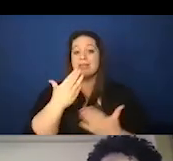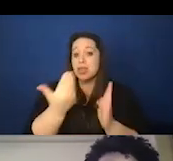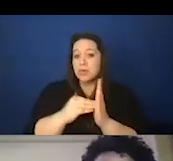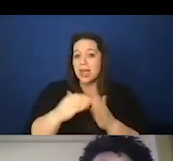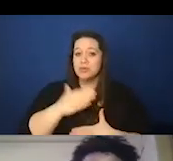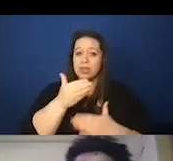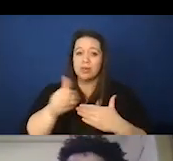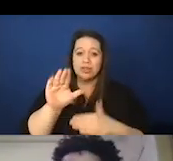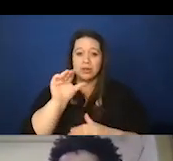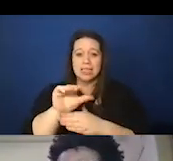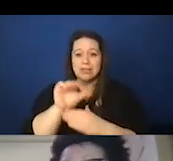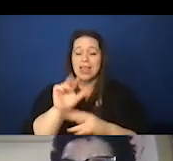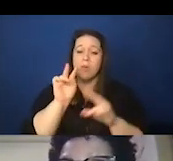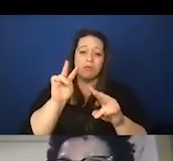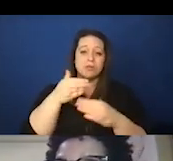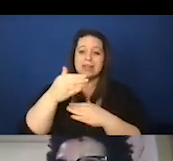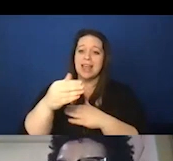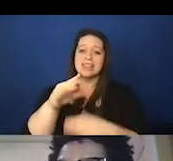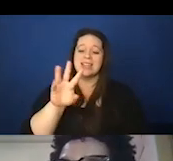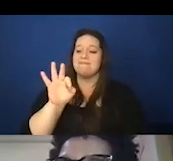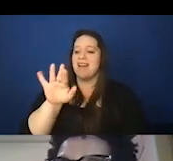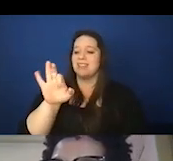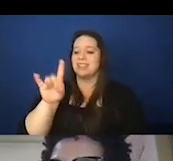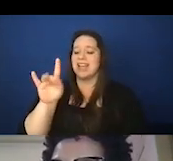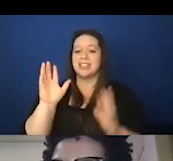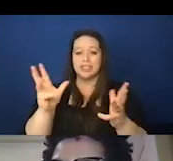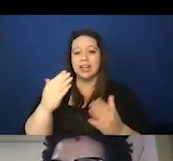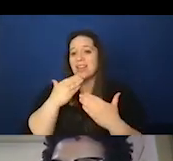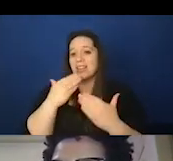of your evening, and we look forward to the next Fireside Chat. Thank you,